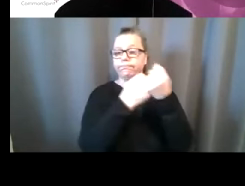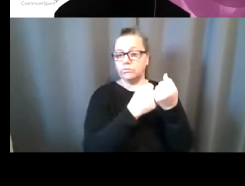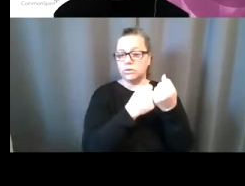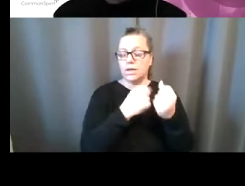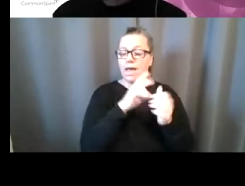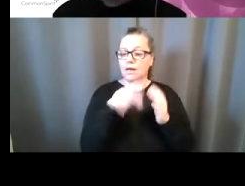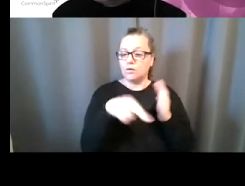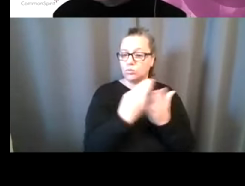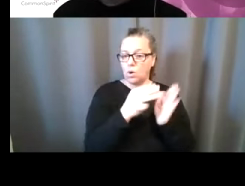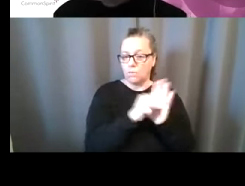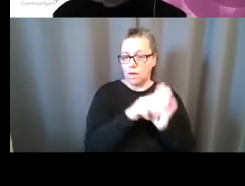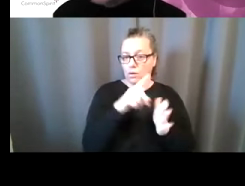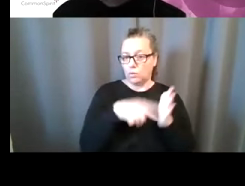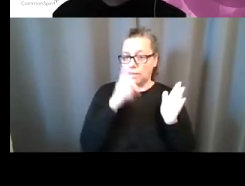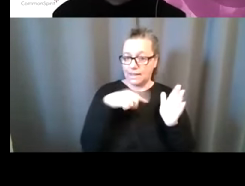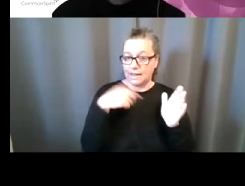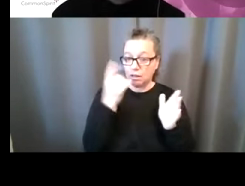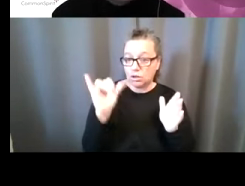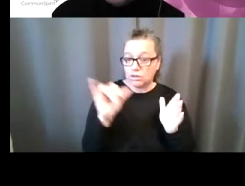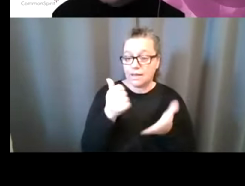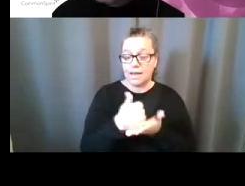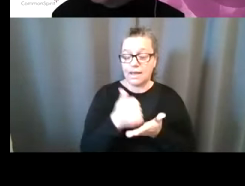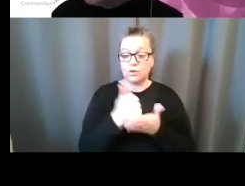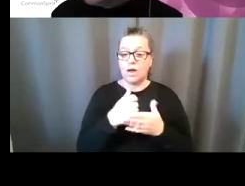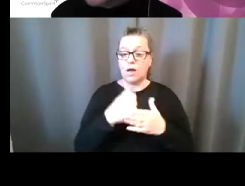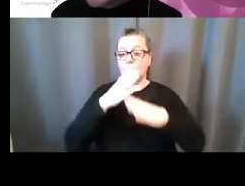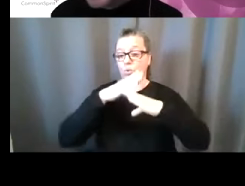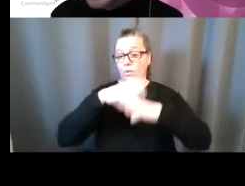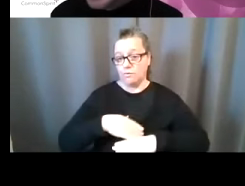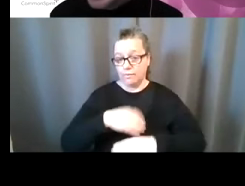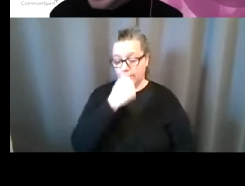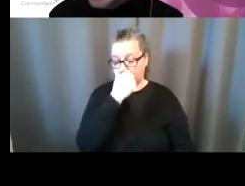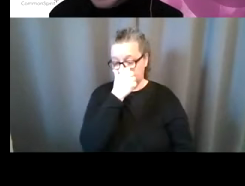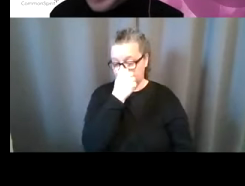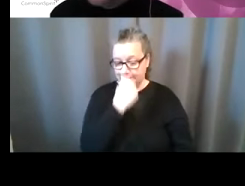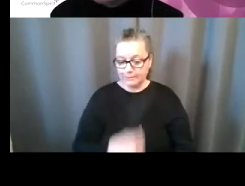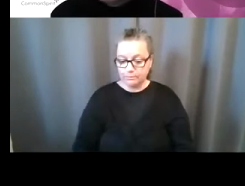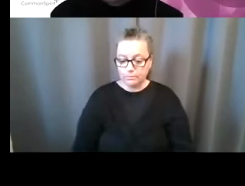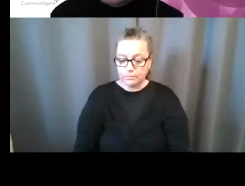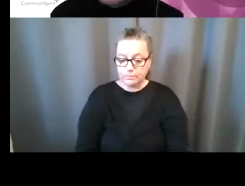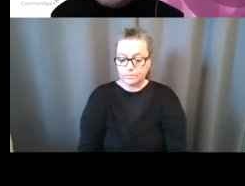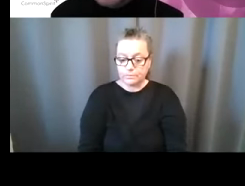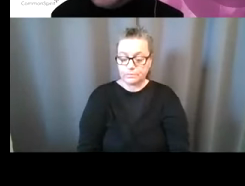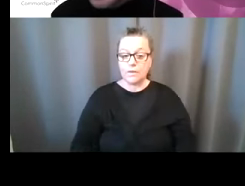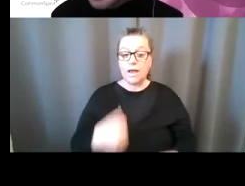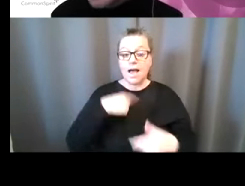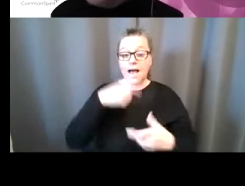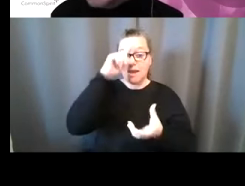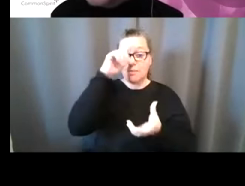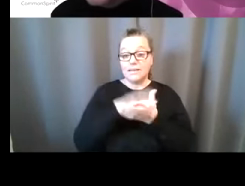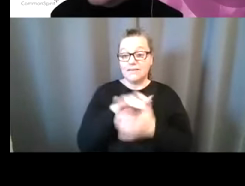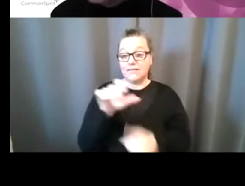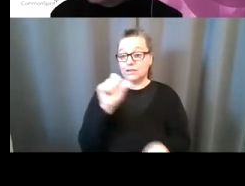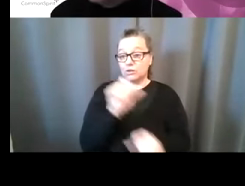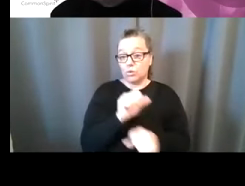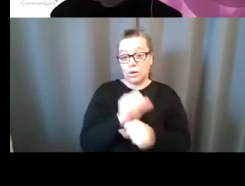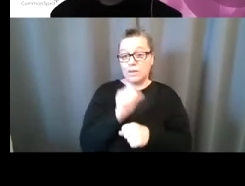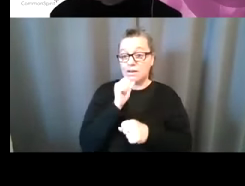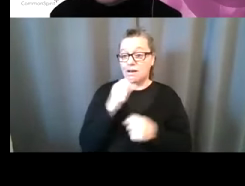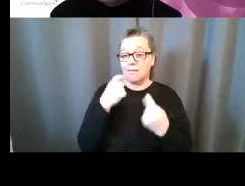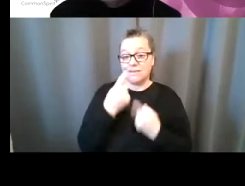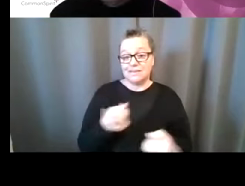does this look like, and to help remove barriers. I believe this work would not have been successful